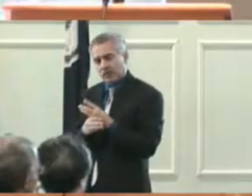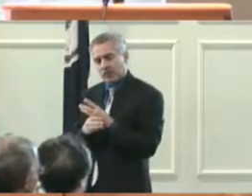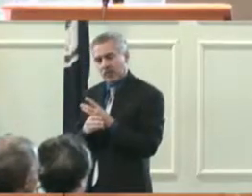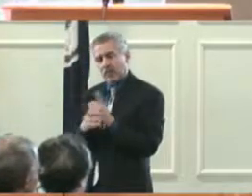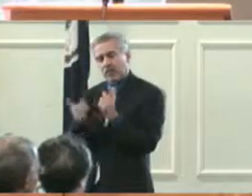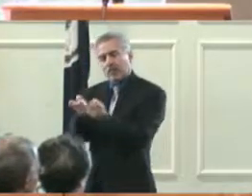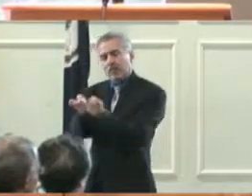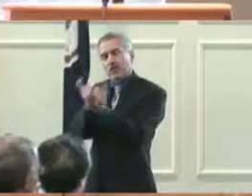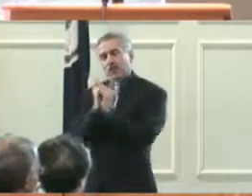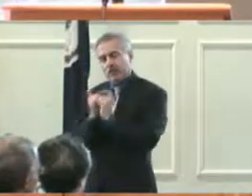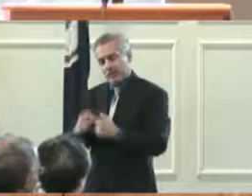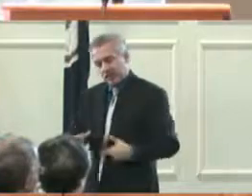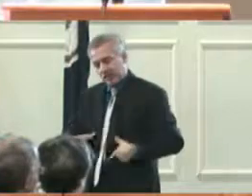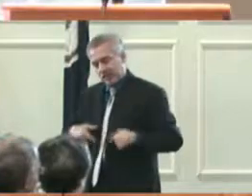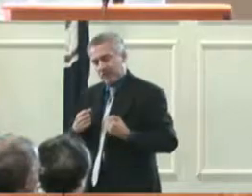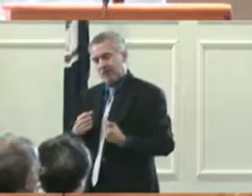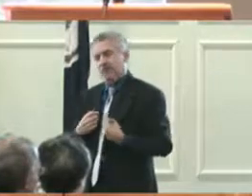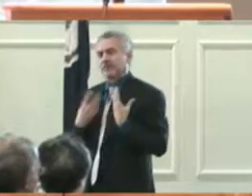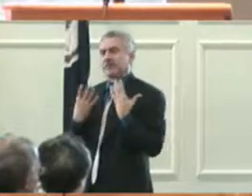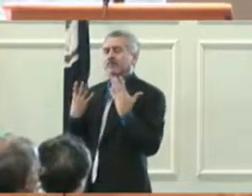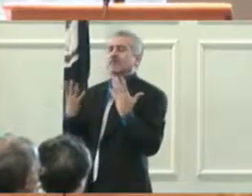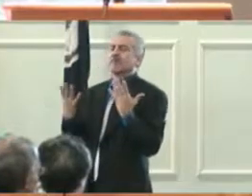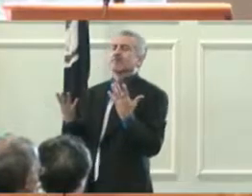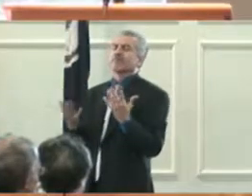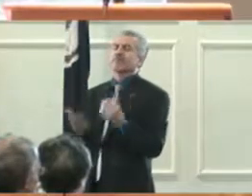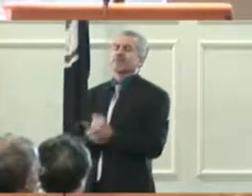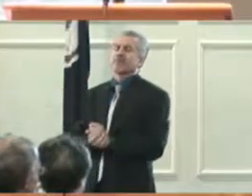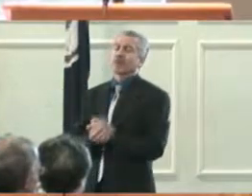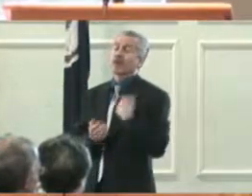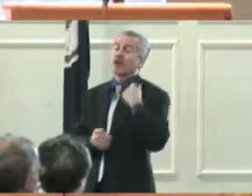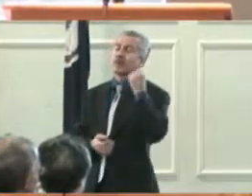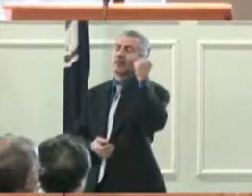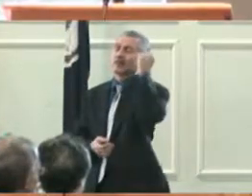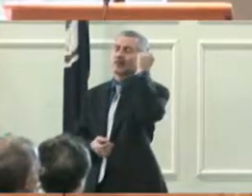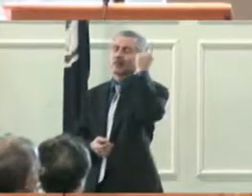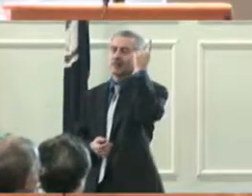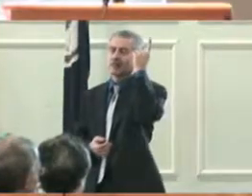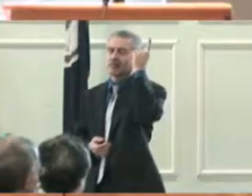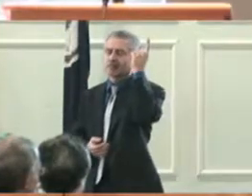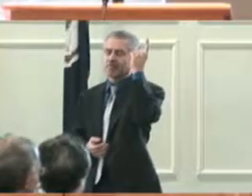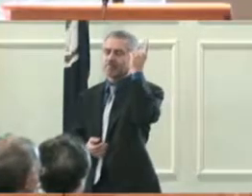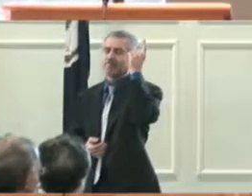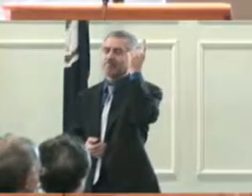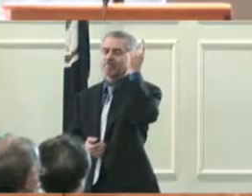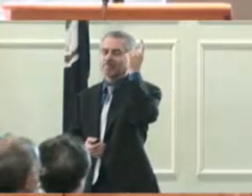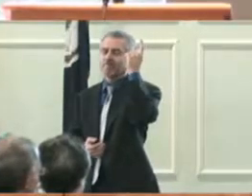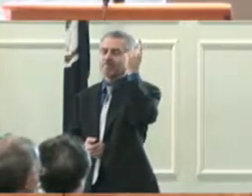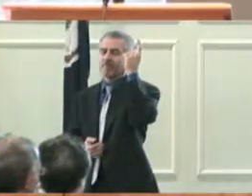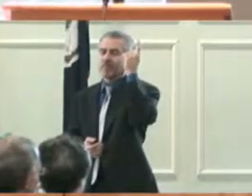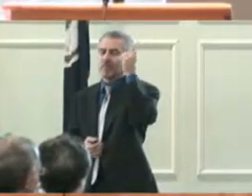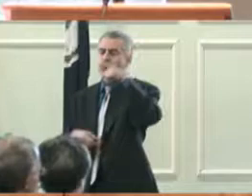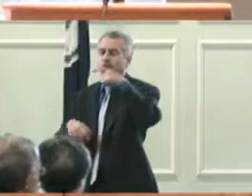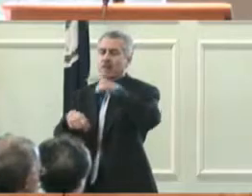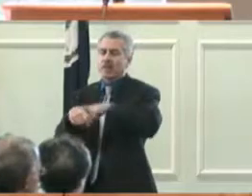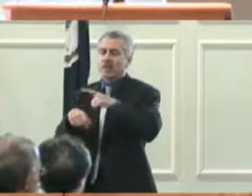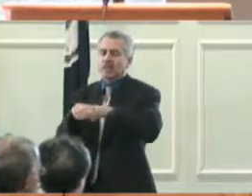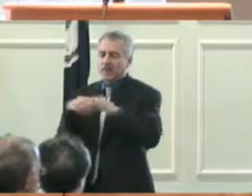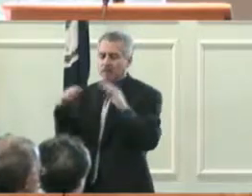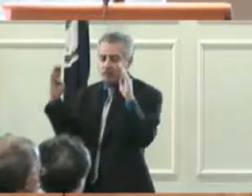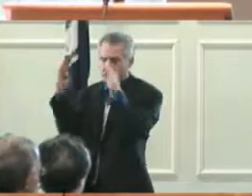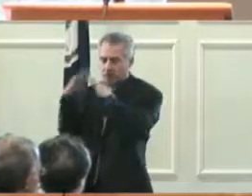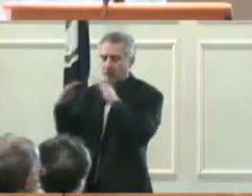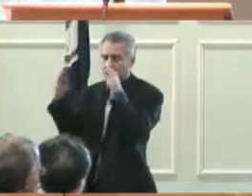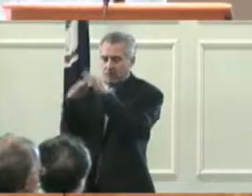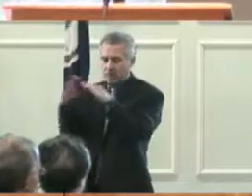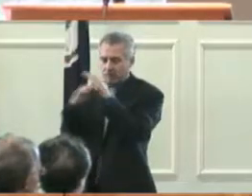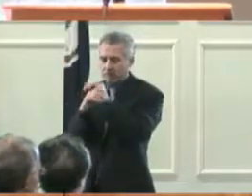light into our life. Today, Father, we have understood that there is going to be a time of trouble,